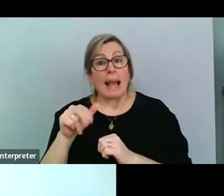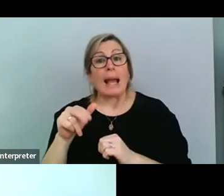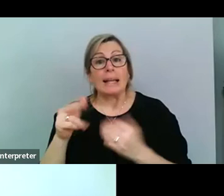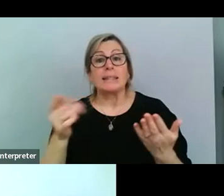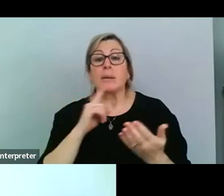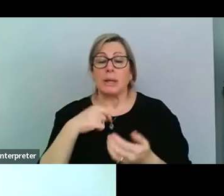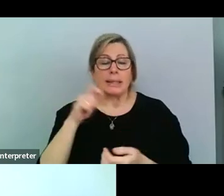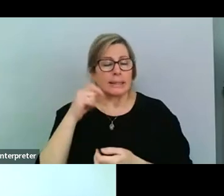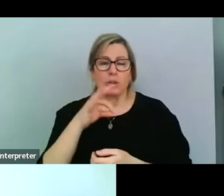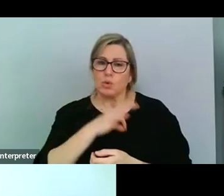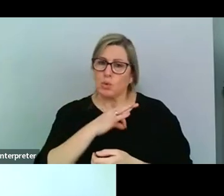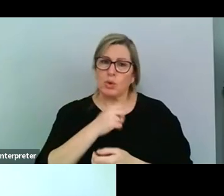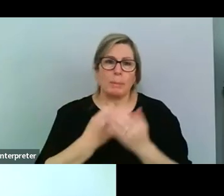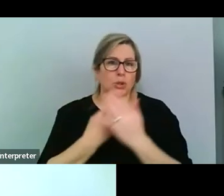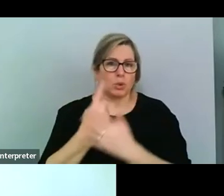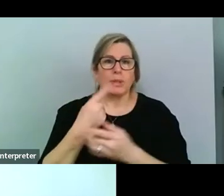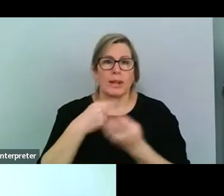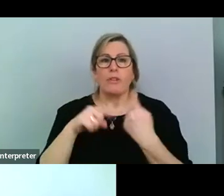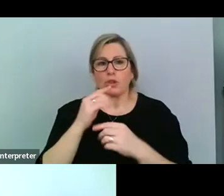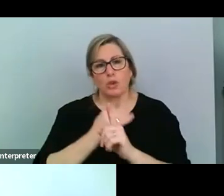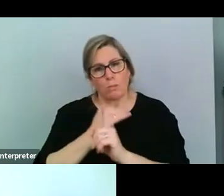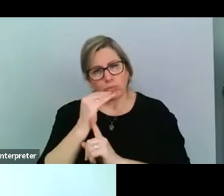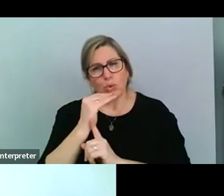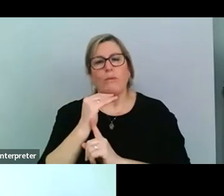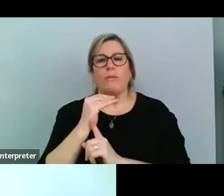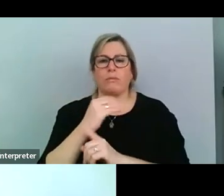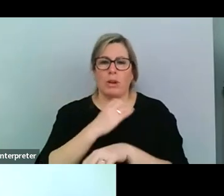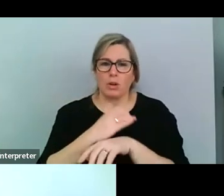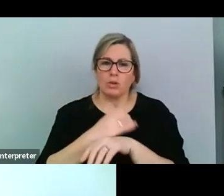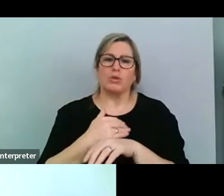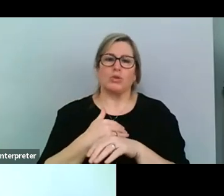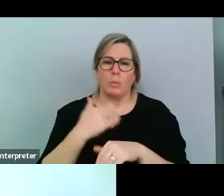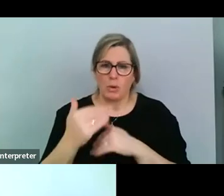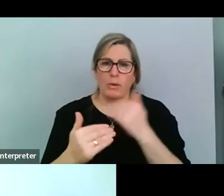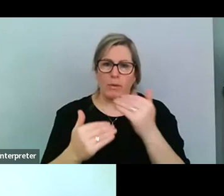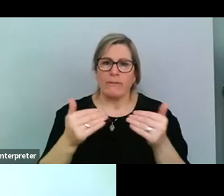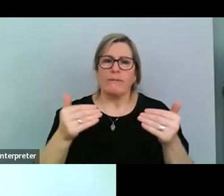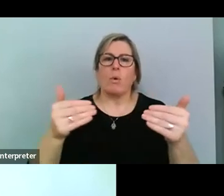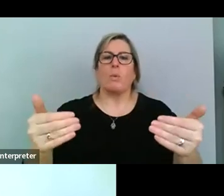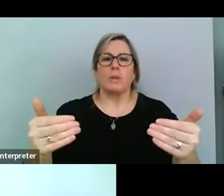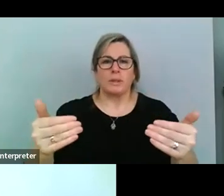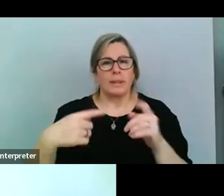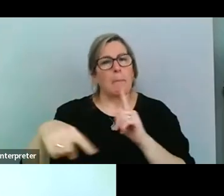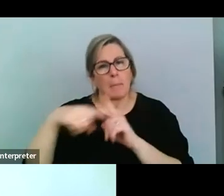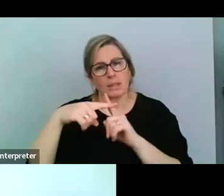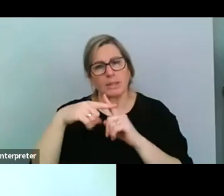good opportunity for us to just improve that and keep moving forward in a really positive way.